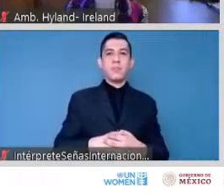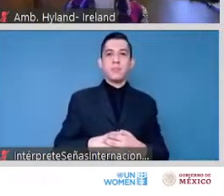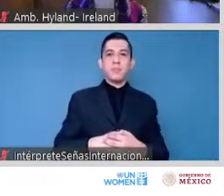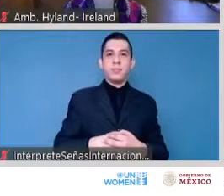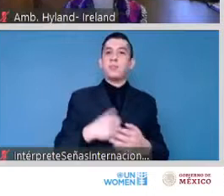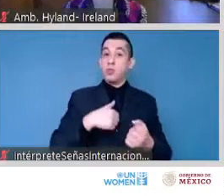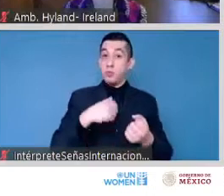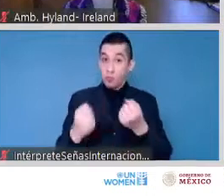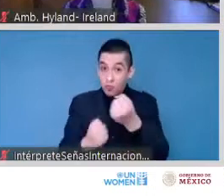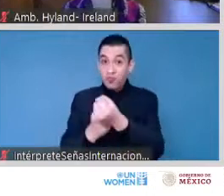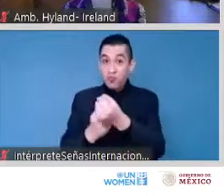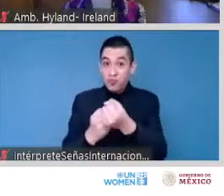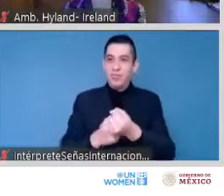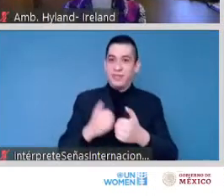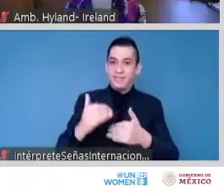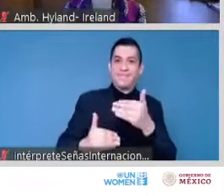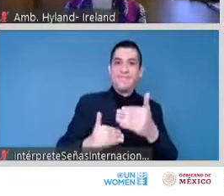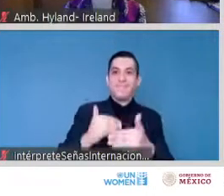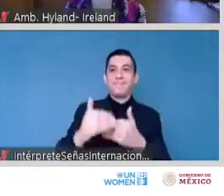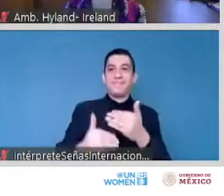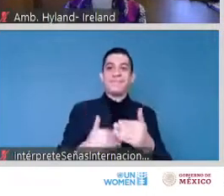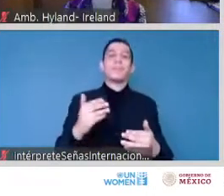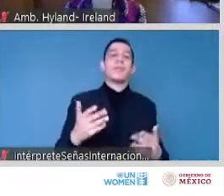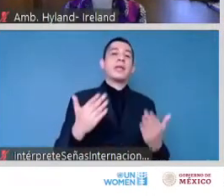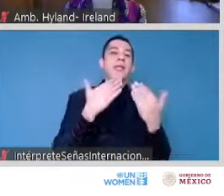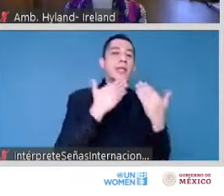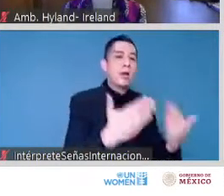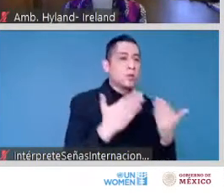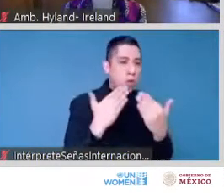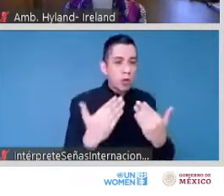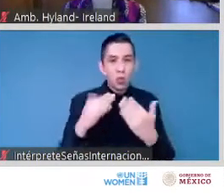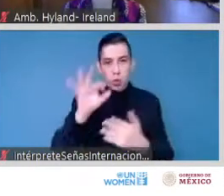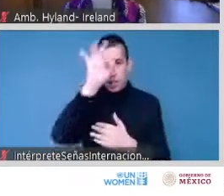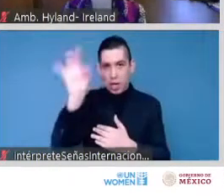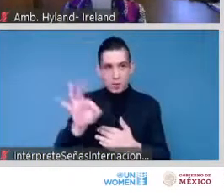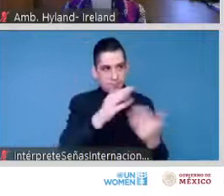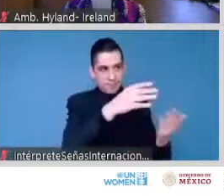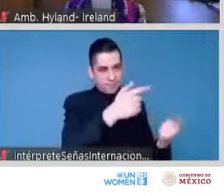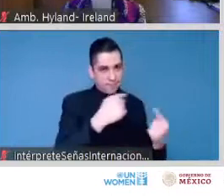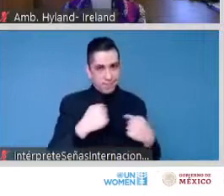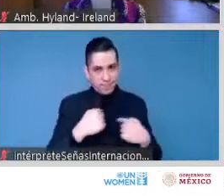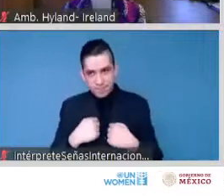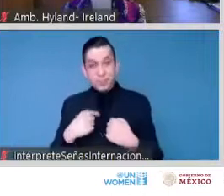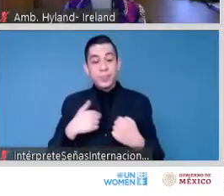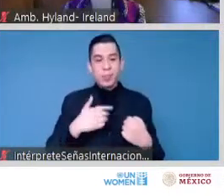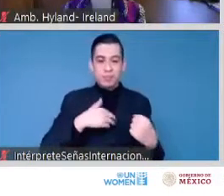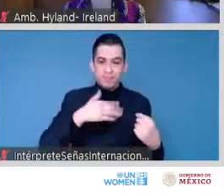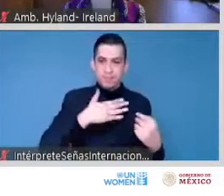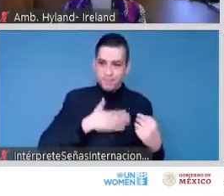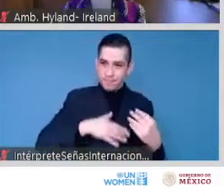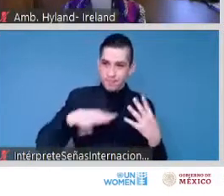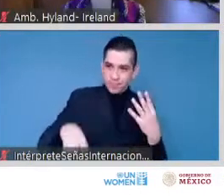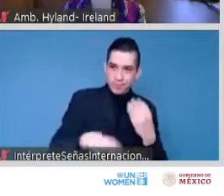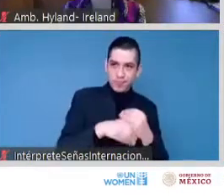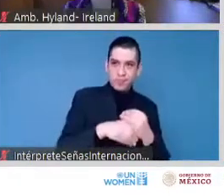have in our chat to you, Sandy, because you're our next speaker. And it is the question that we had in mind for you because a number of our